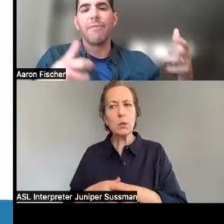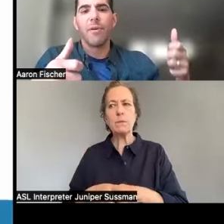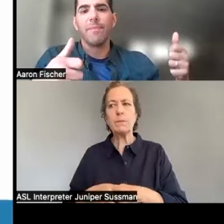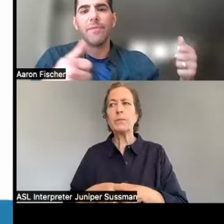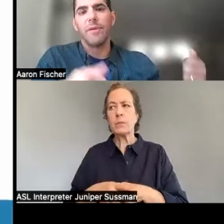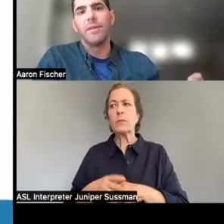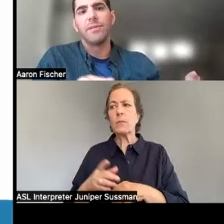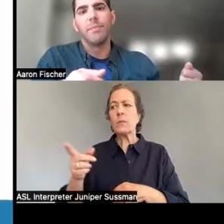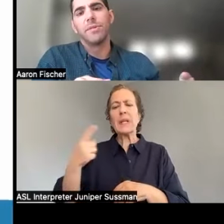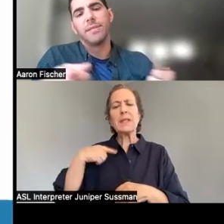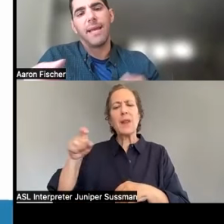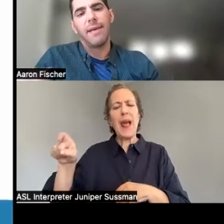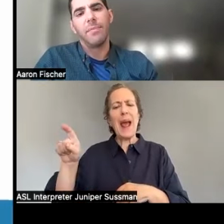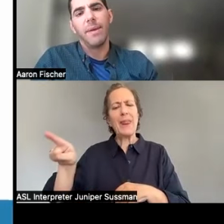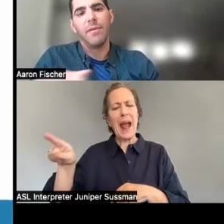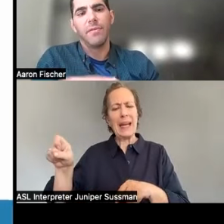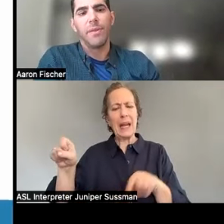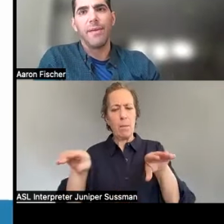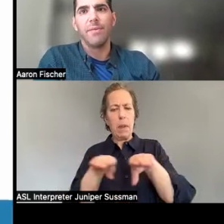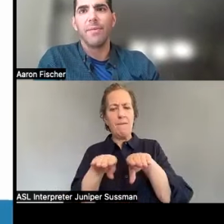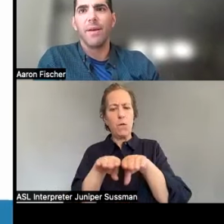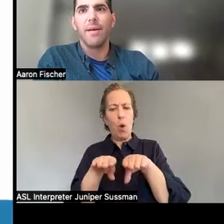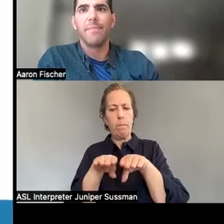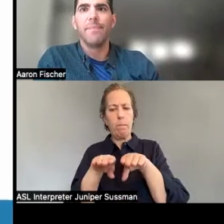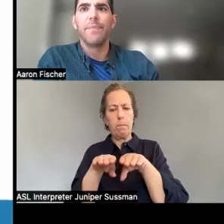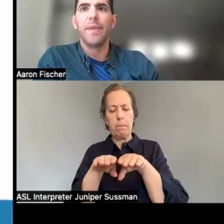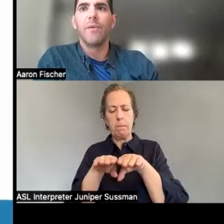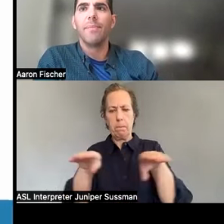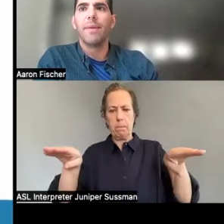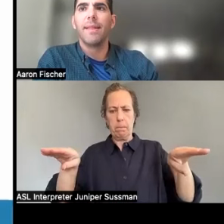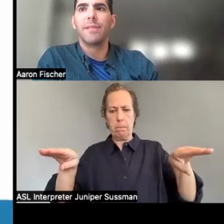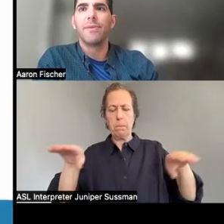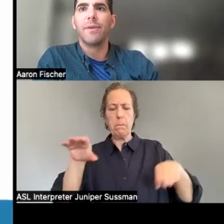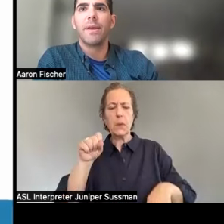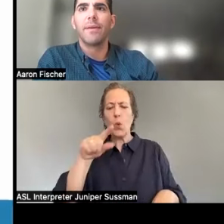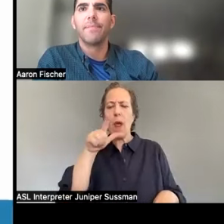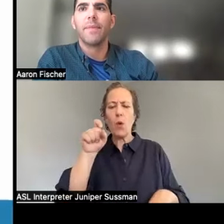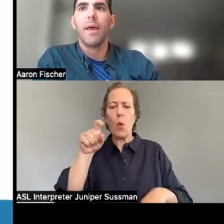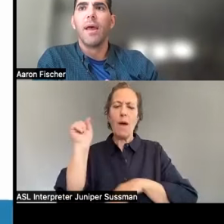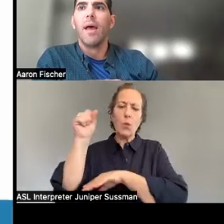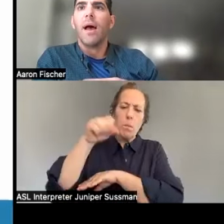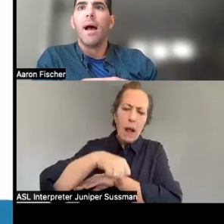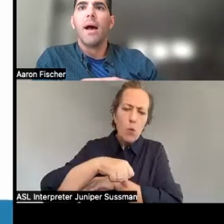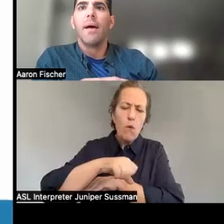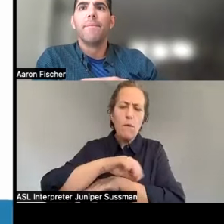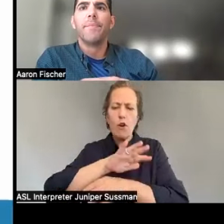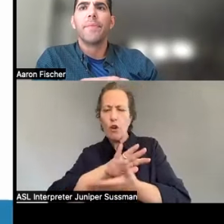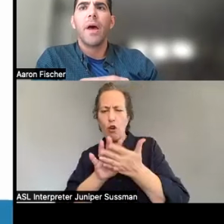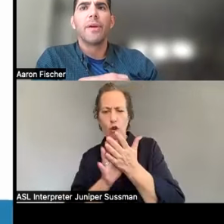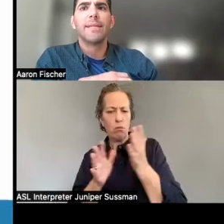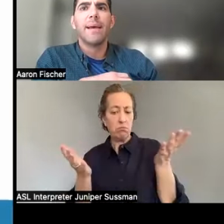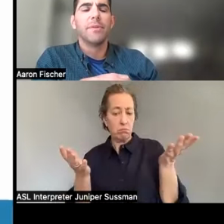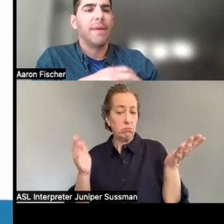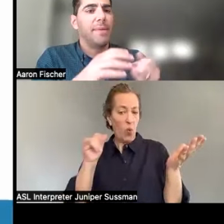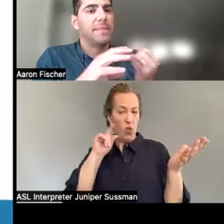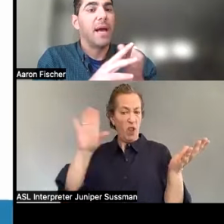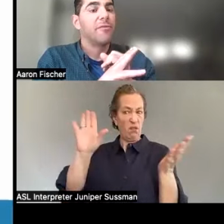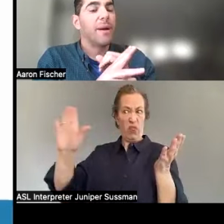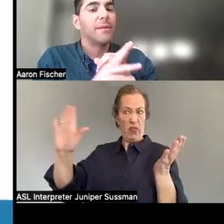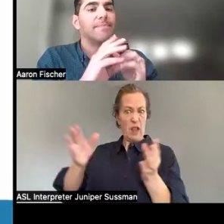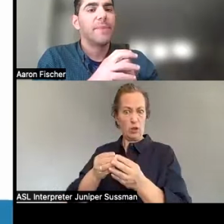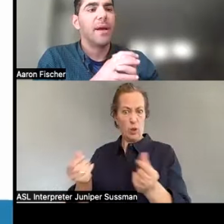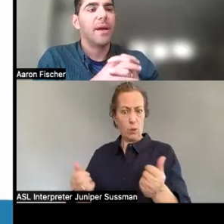a platform so the person doesn't have to bend over with heavy equipment and that sort of thing. Other examples might